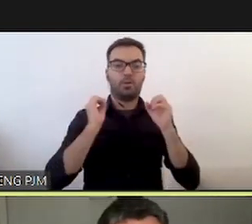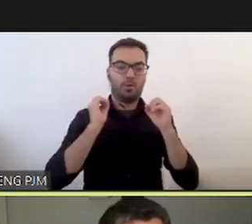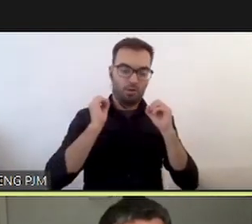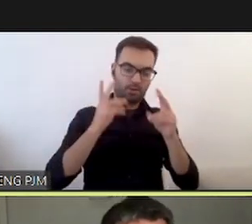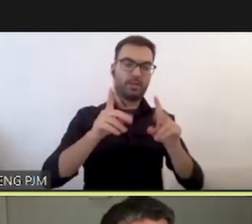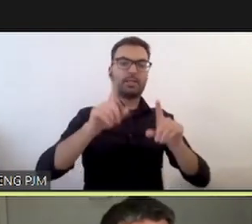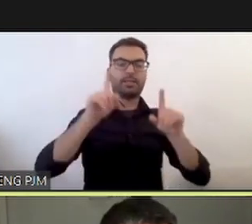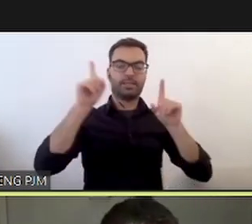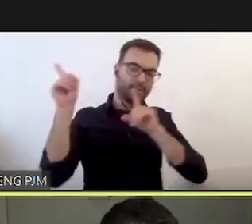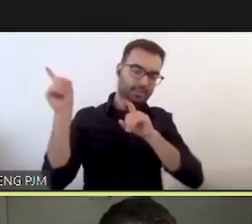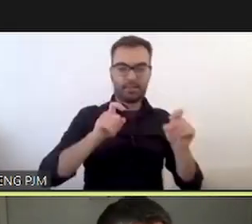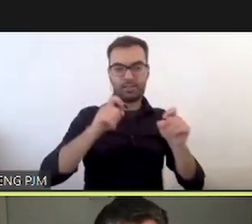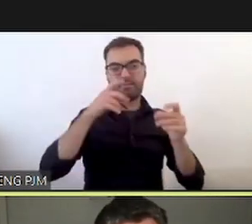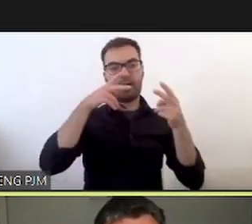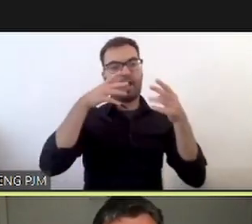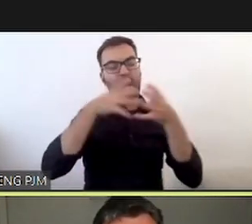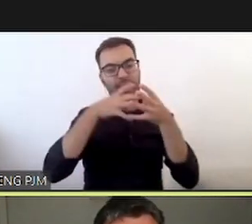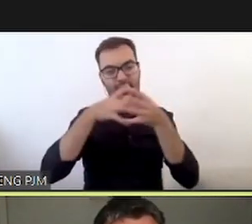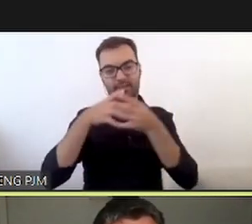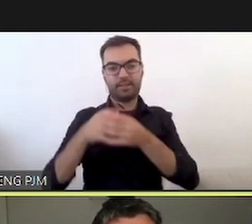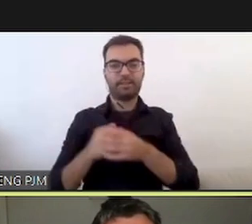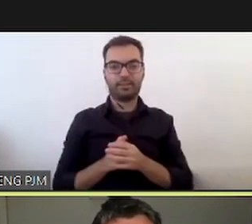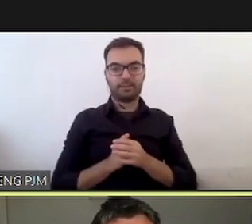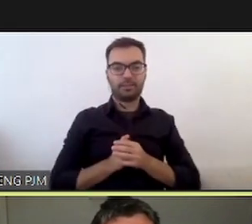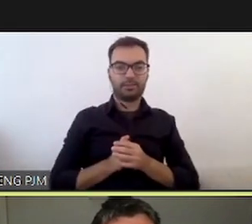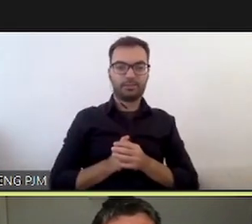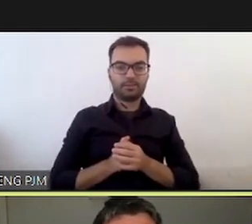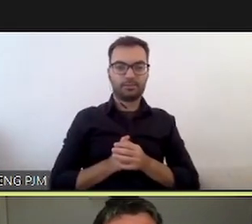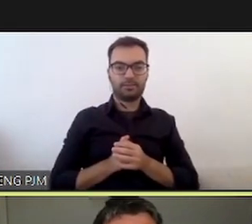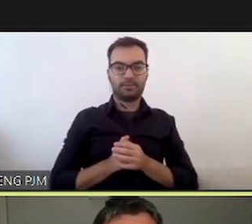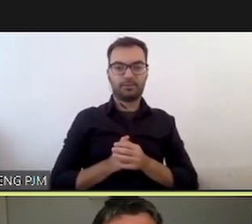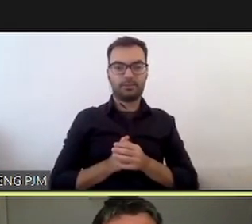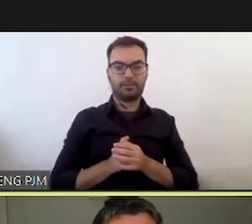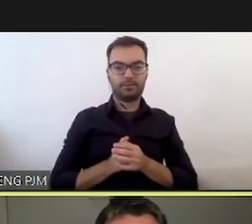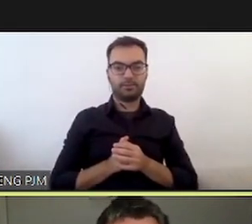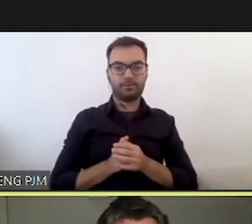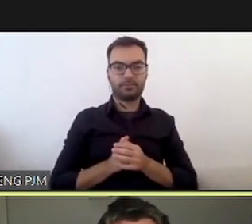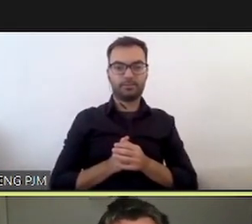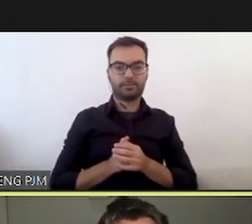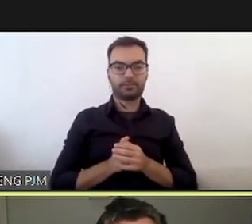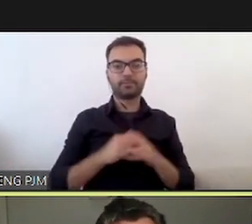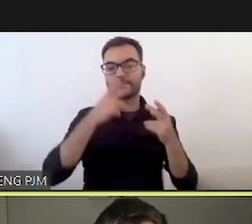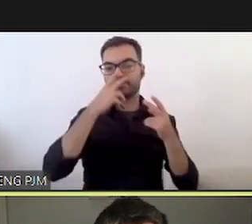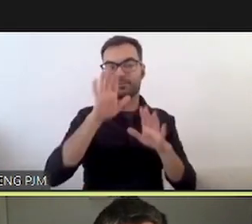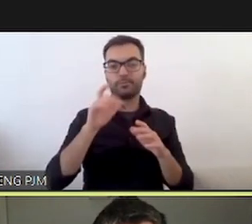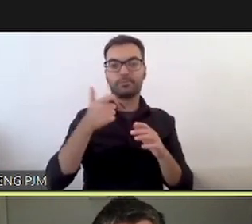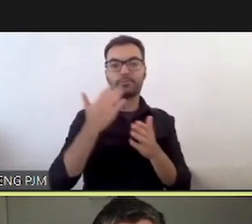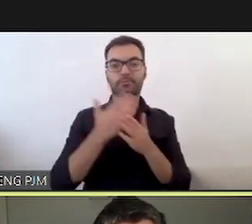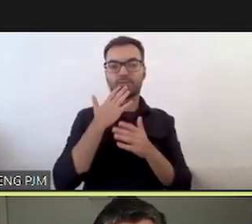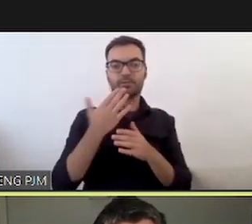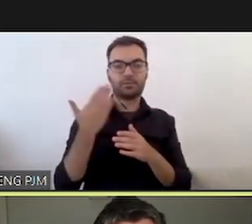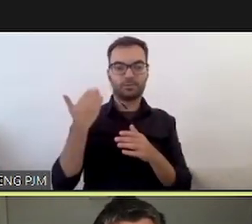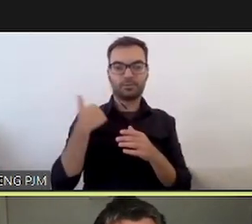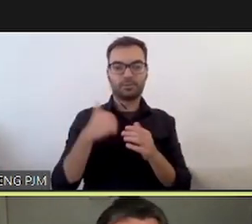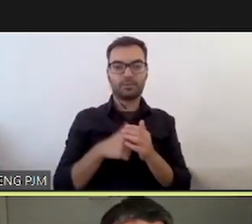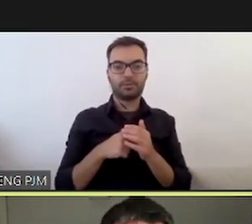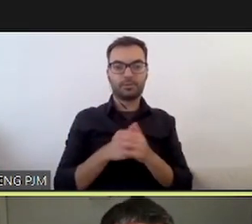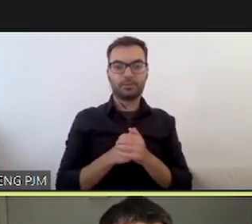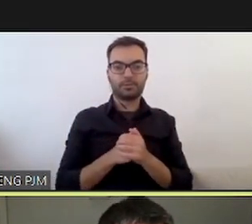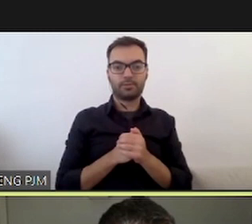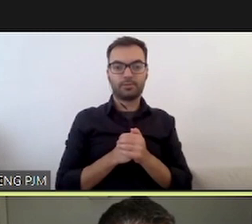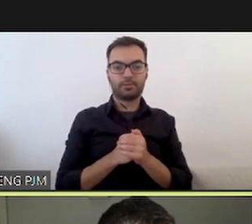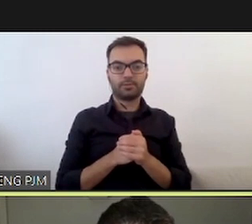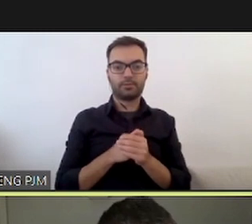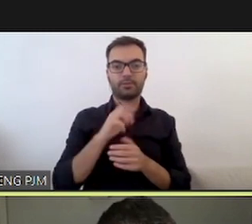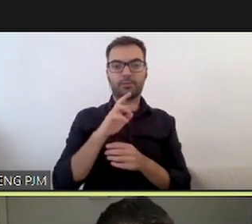your accessibility audit. And now I will just show you this, the tool that I already mentioned is the